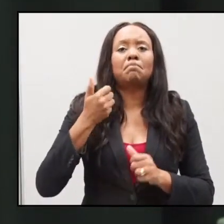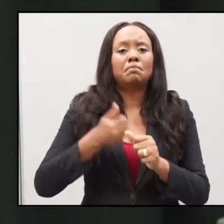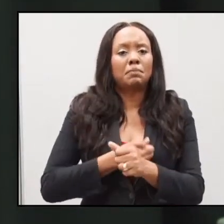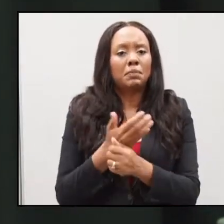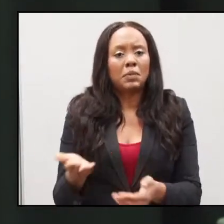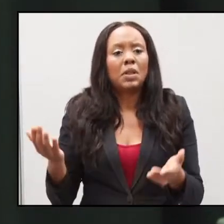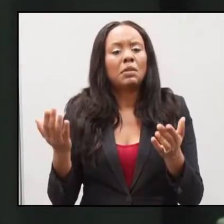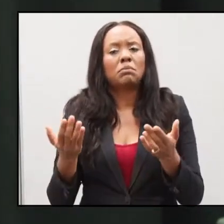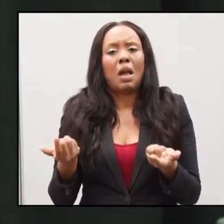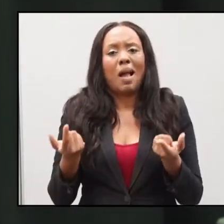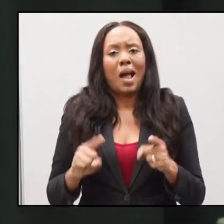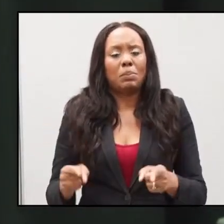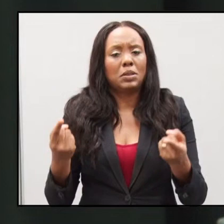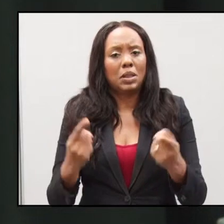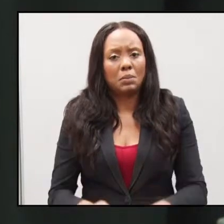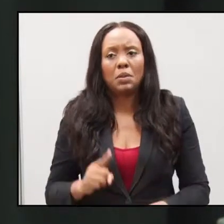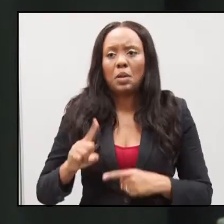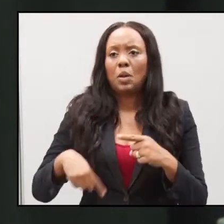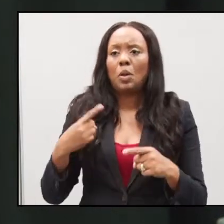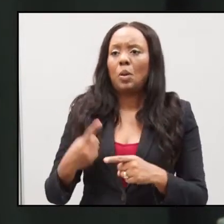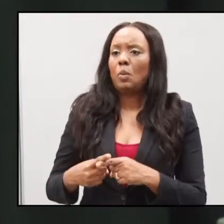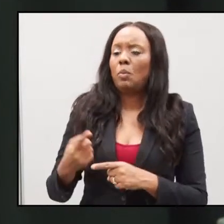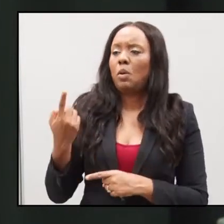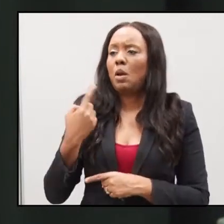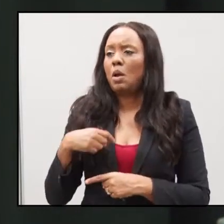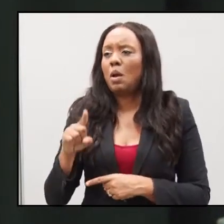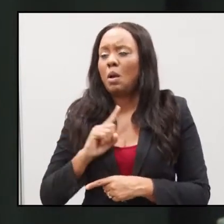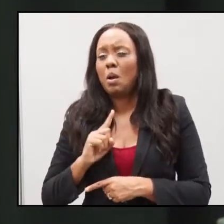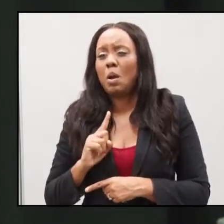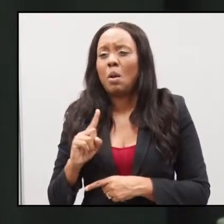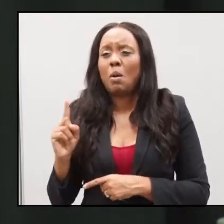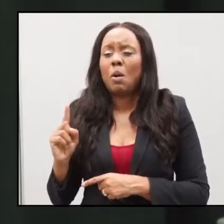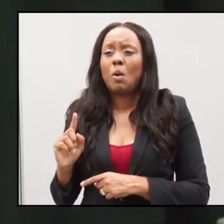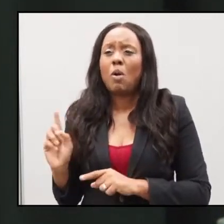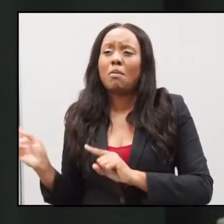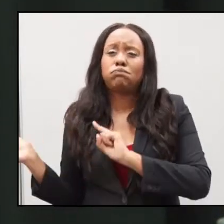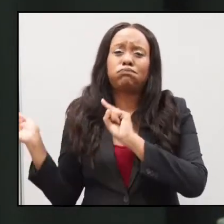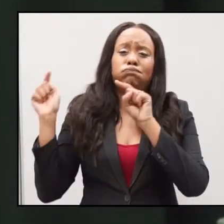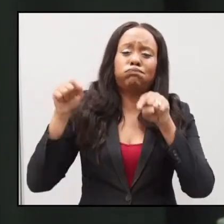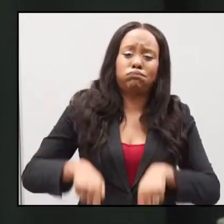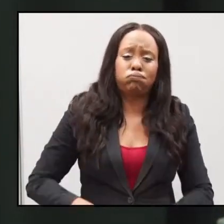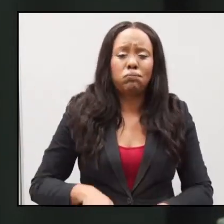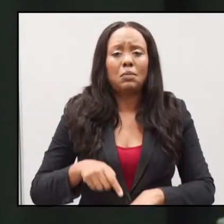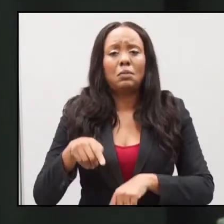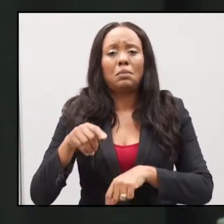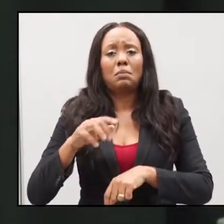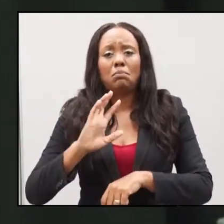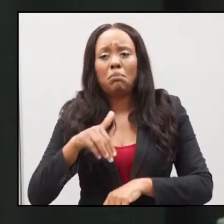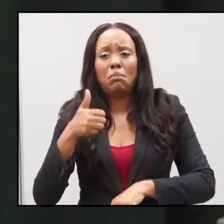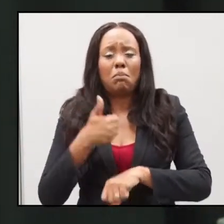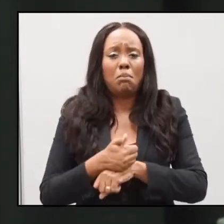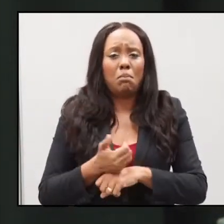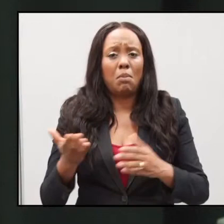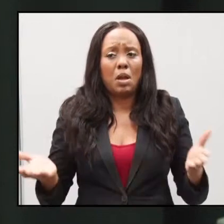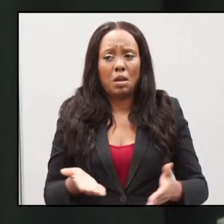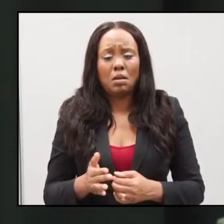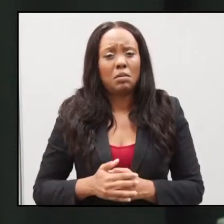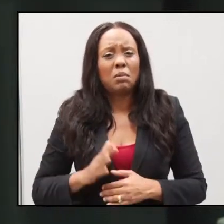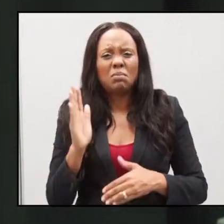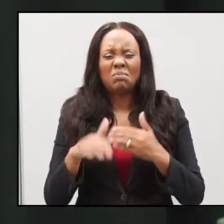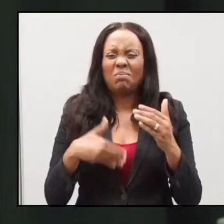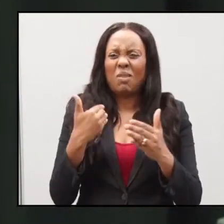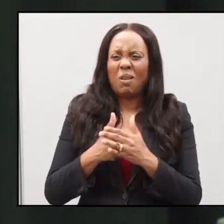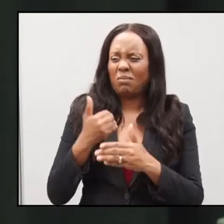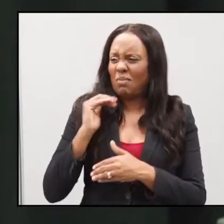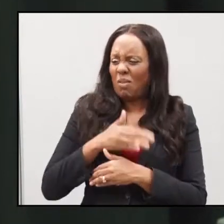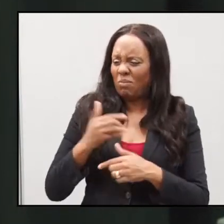to us when we came to this land, where we went, how we did it, every aspect of our life that can be gleaned